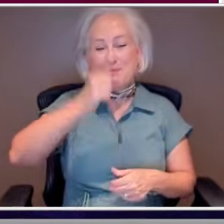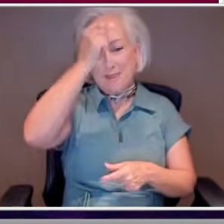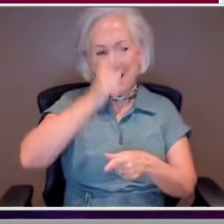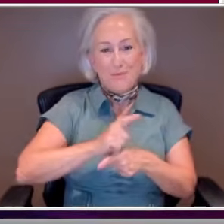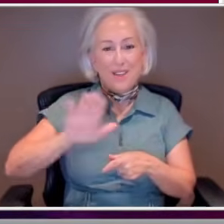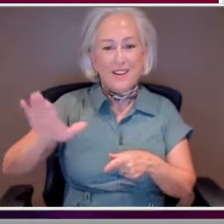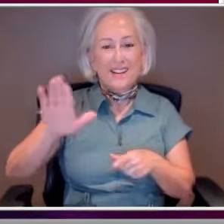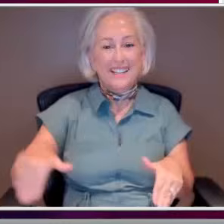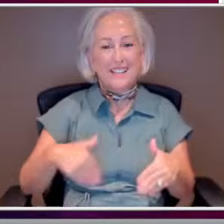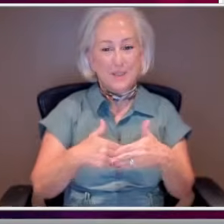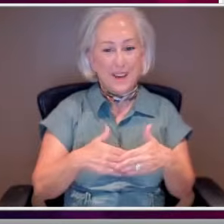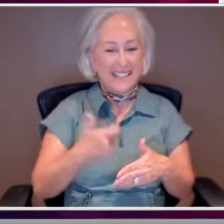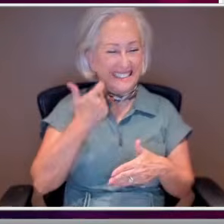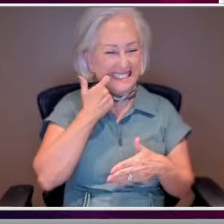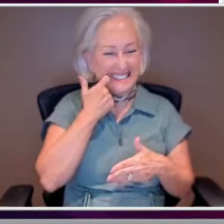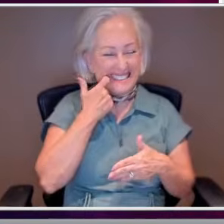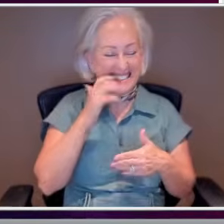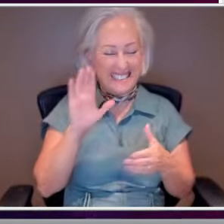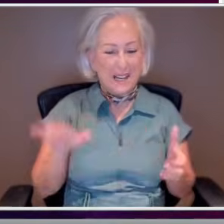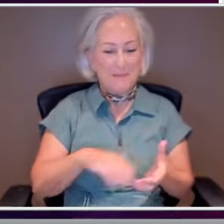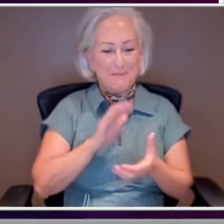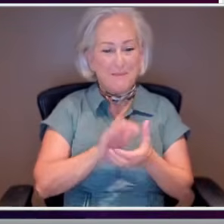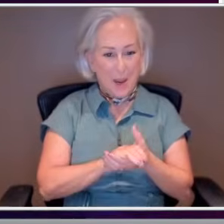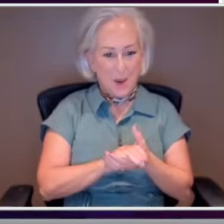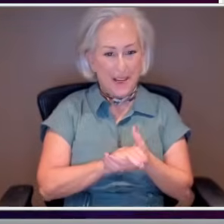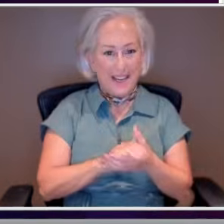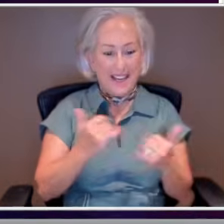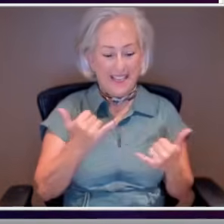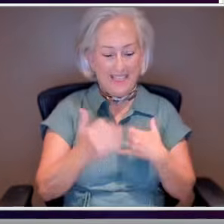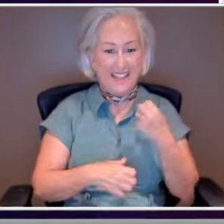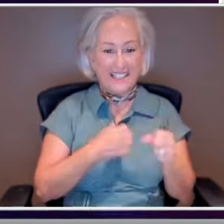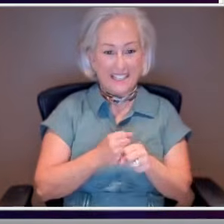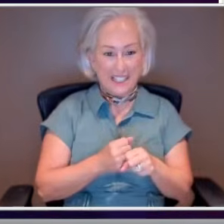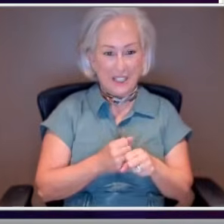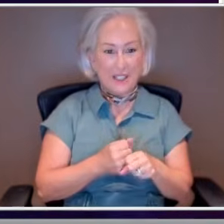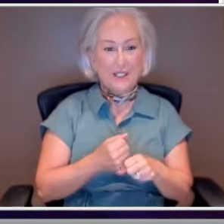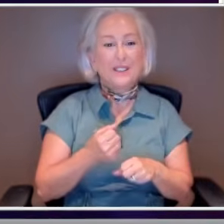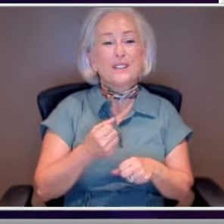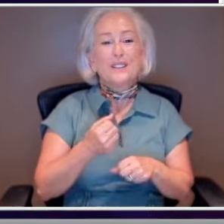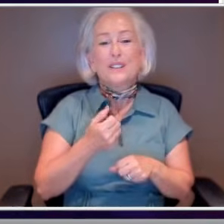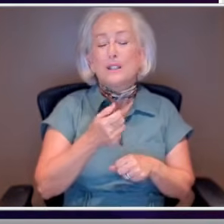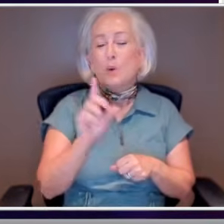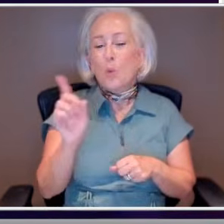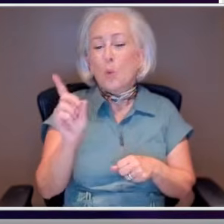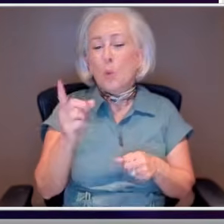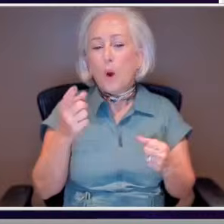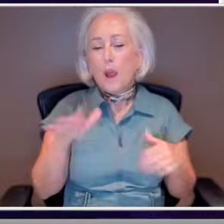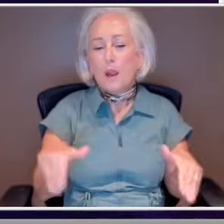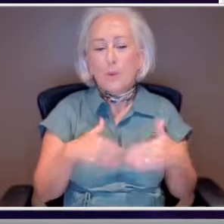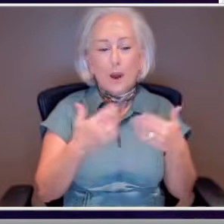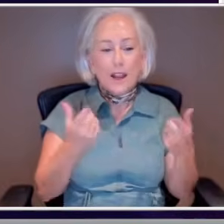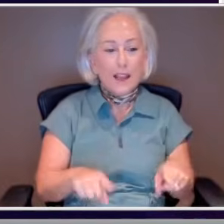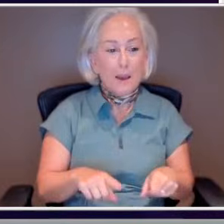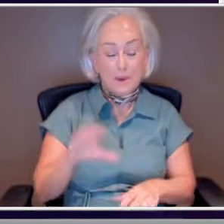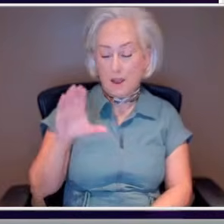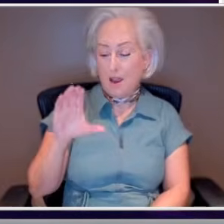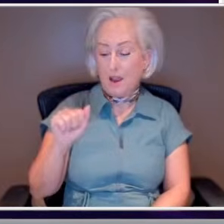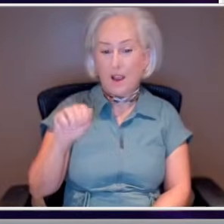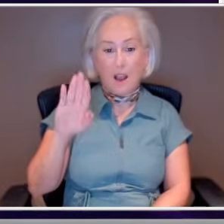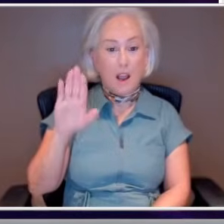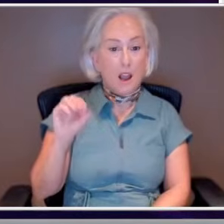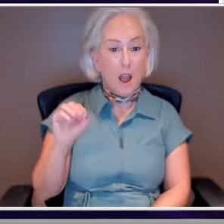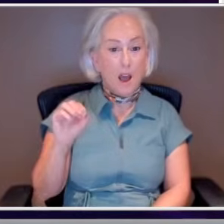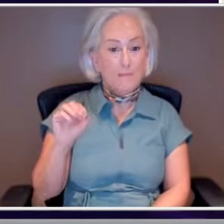married earlier this year. That's a couple of groomsmen. Where was the wedding? The wedding was in Cabo, Mexico.